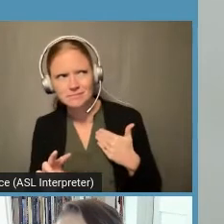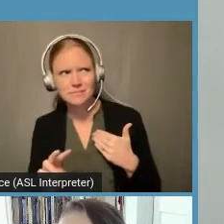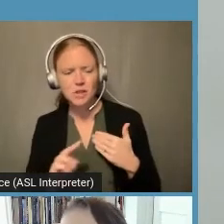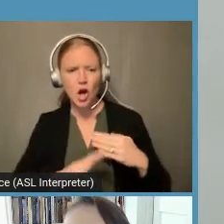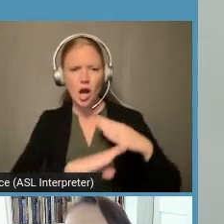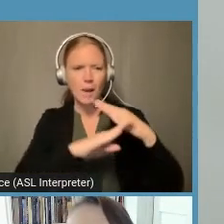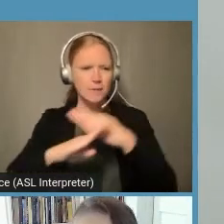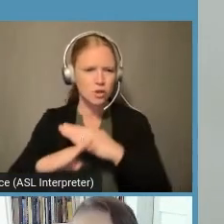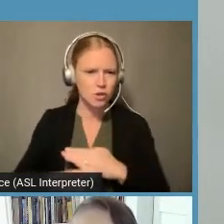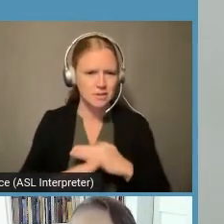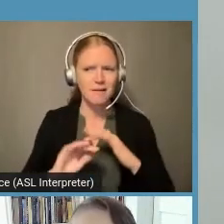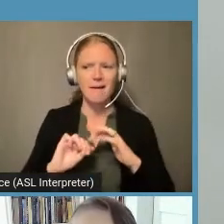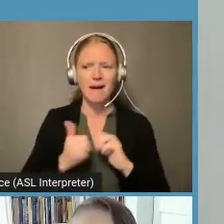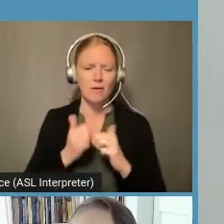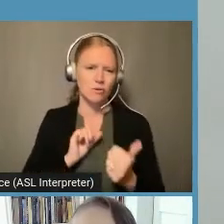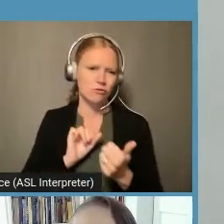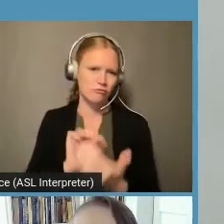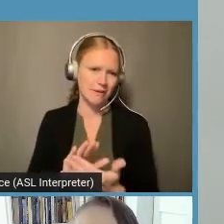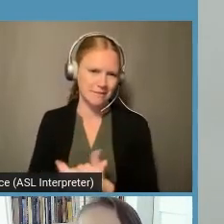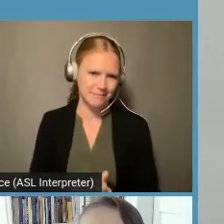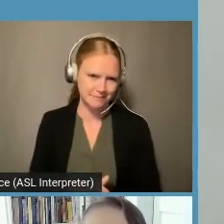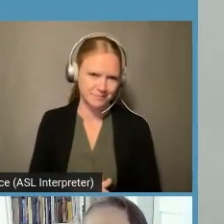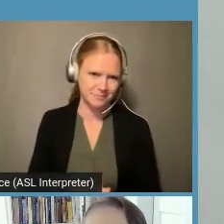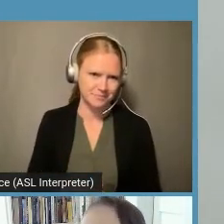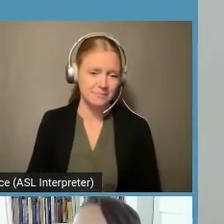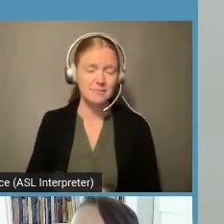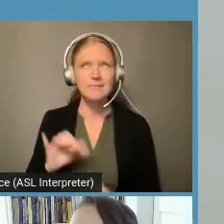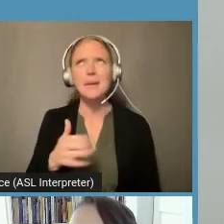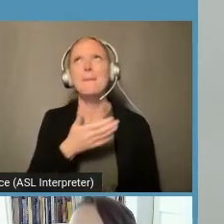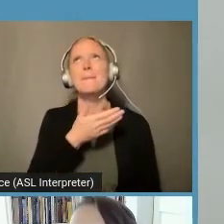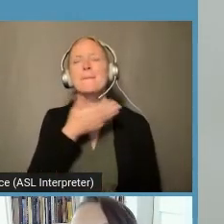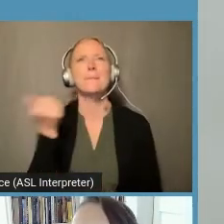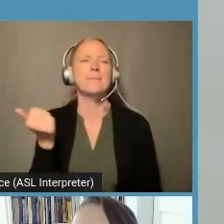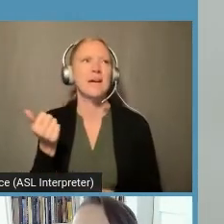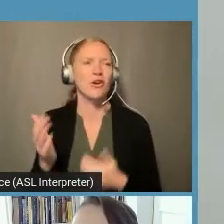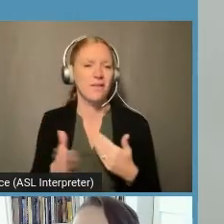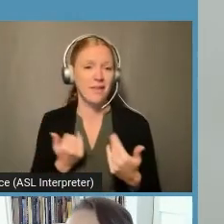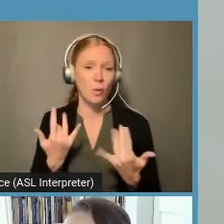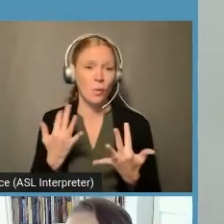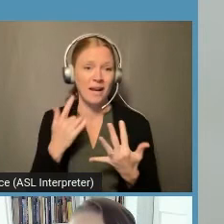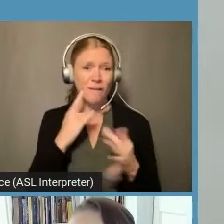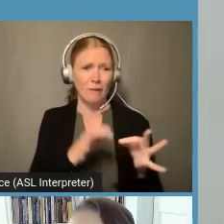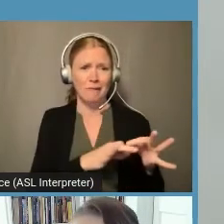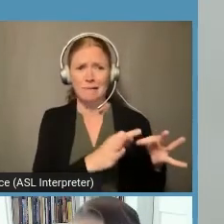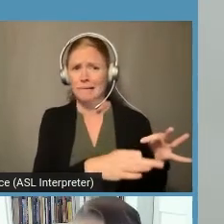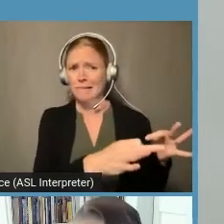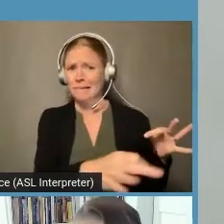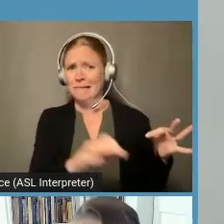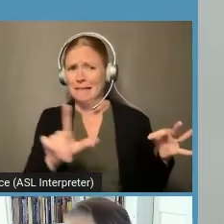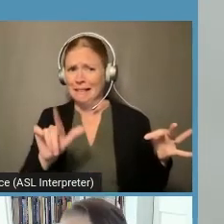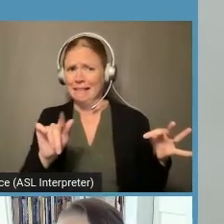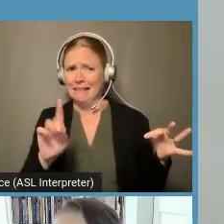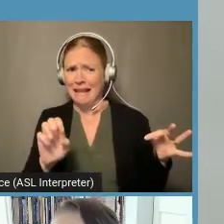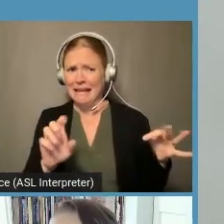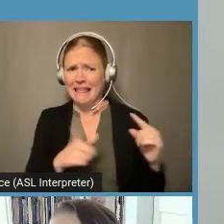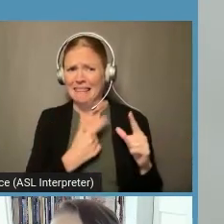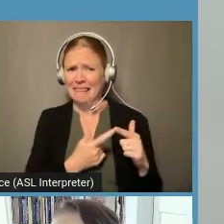them is always better than waiting for things to be super late and having to have an uncomfortable